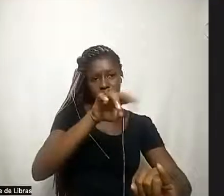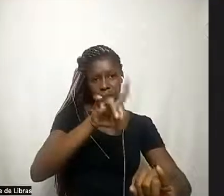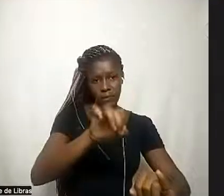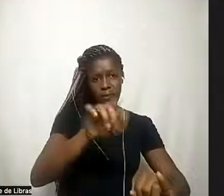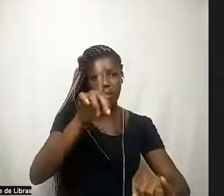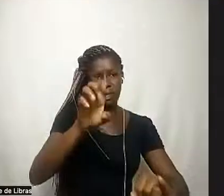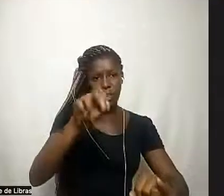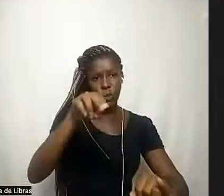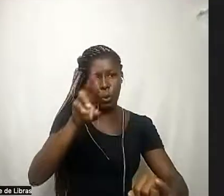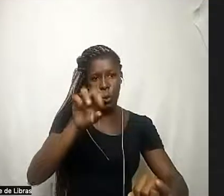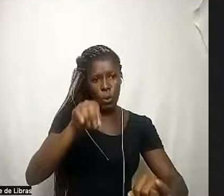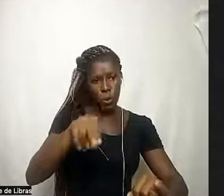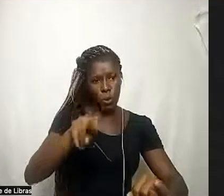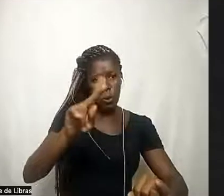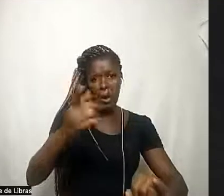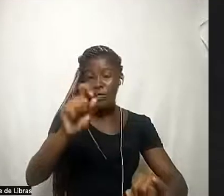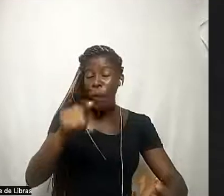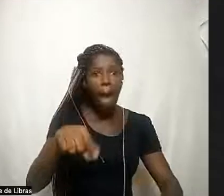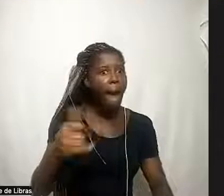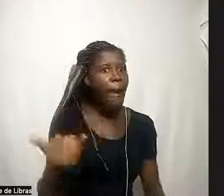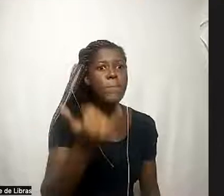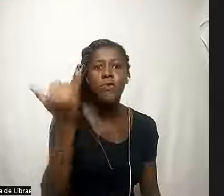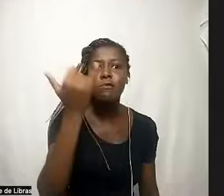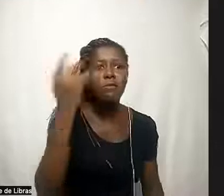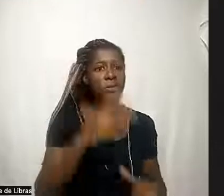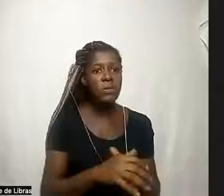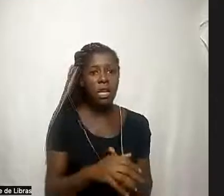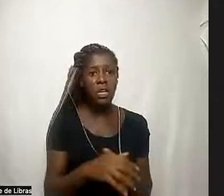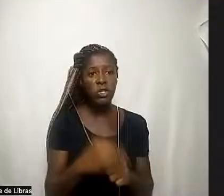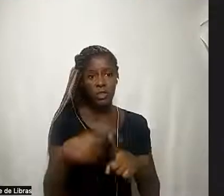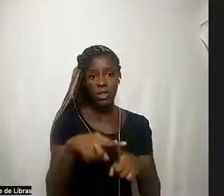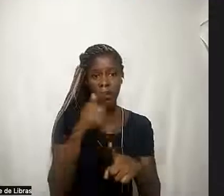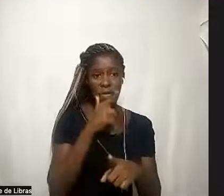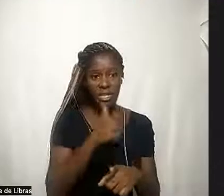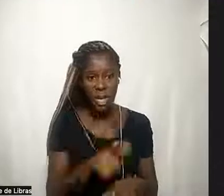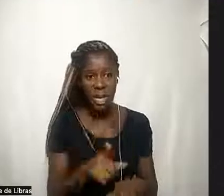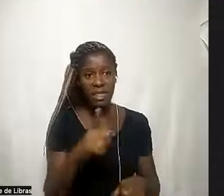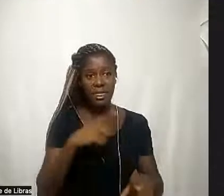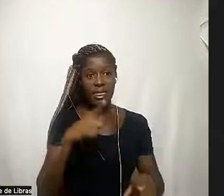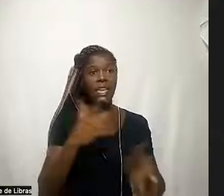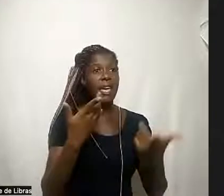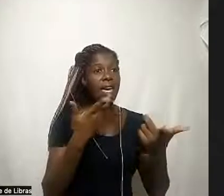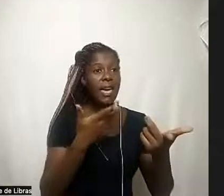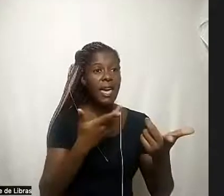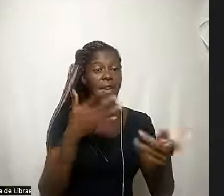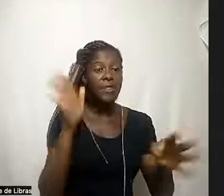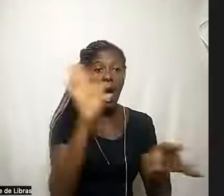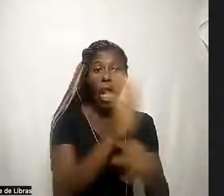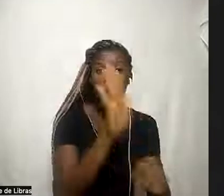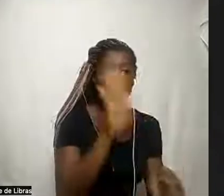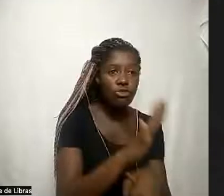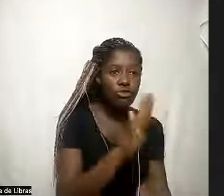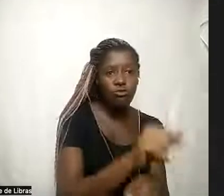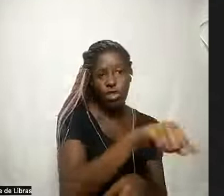and we think they're a very important category And this project is really important for